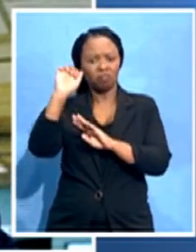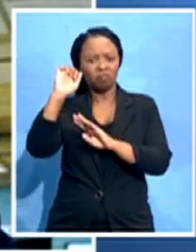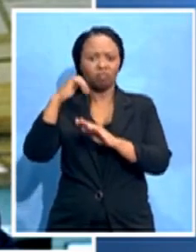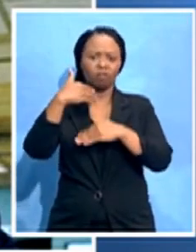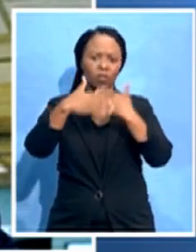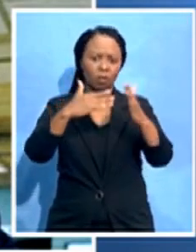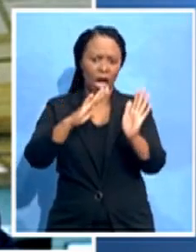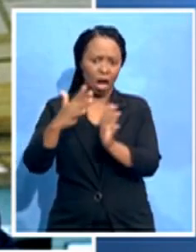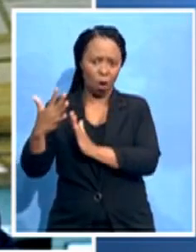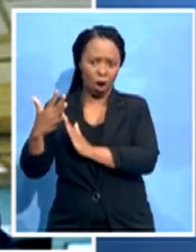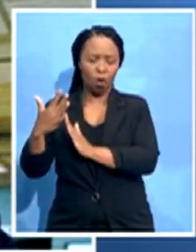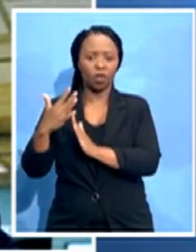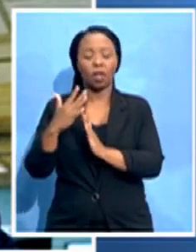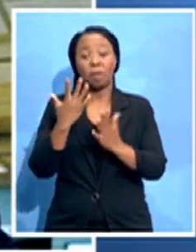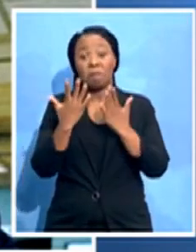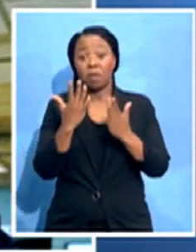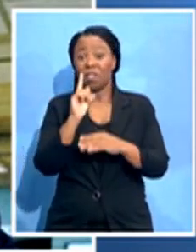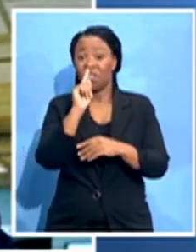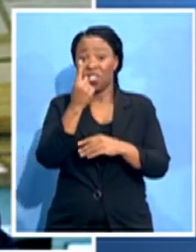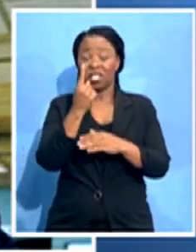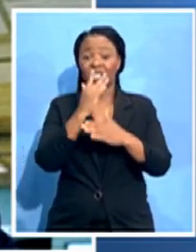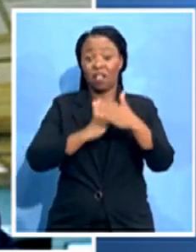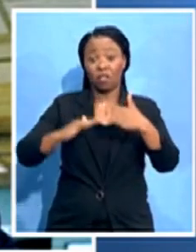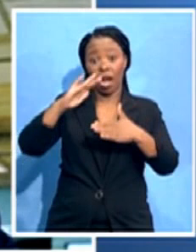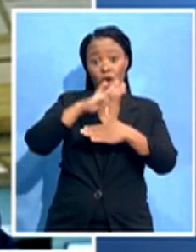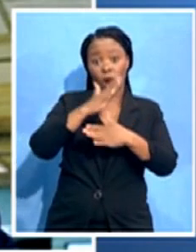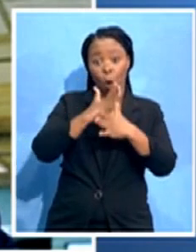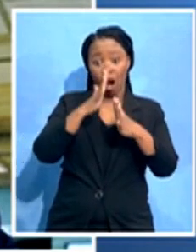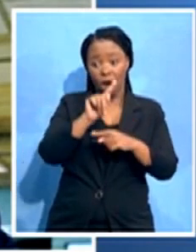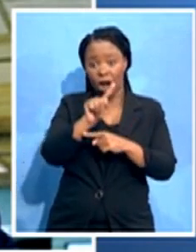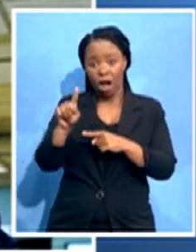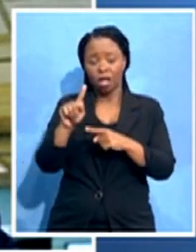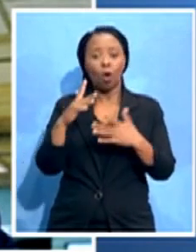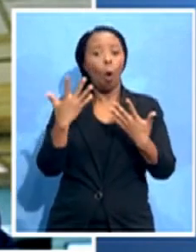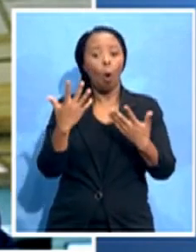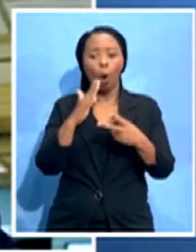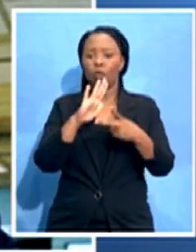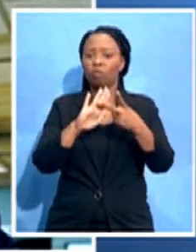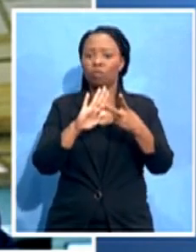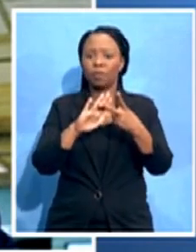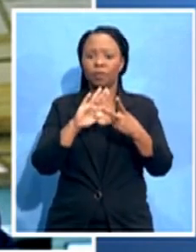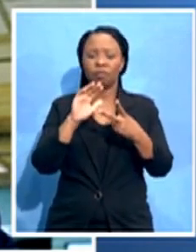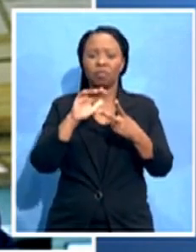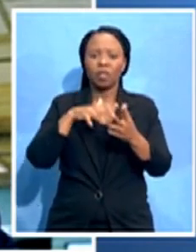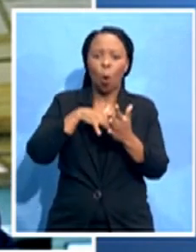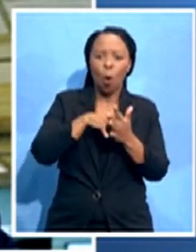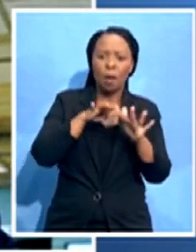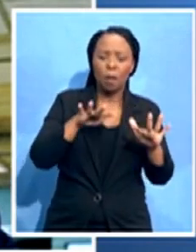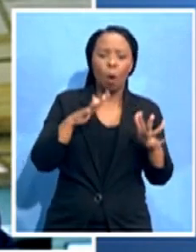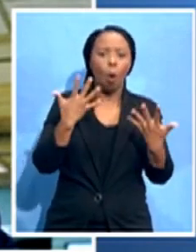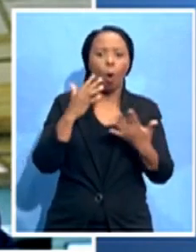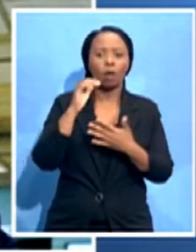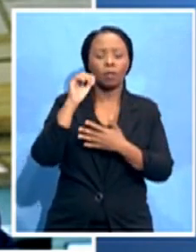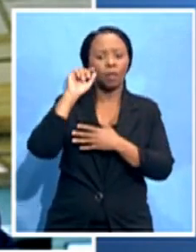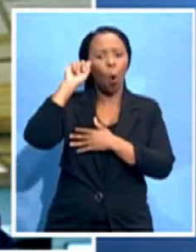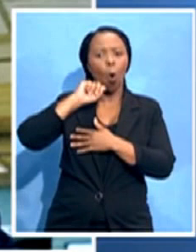first or vulnerable people and senior people, which has kind of sparked some debate